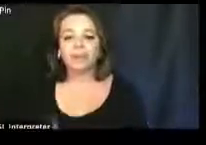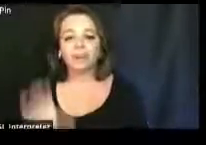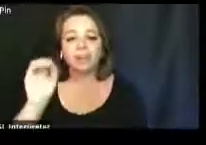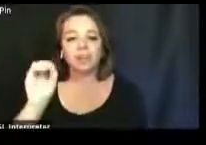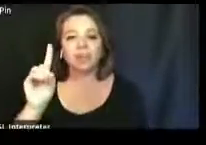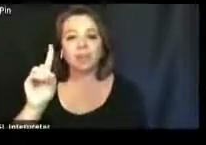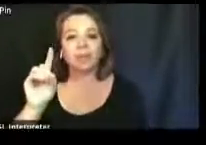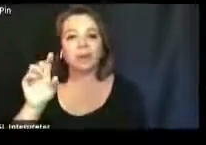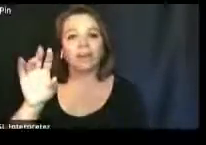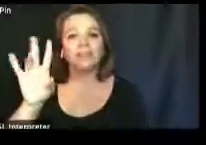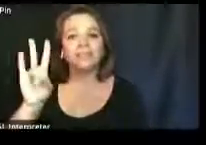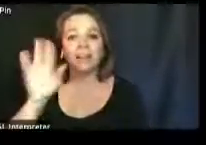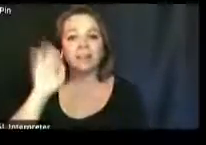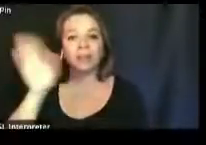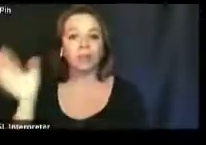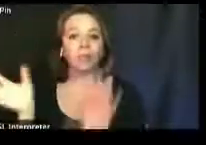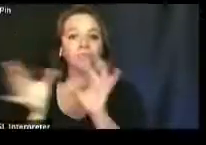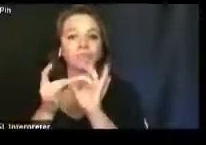017, I will be promoting you now.